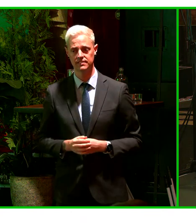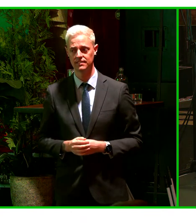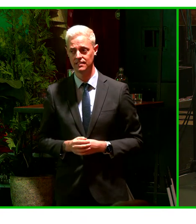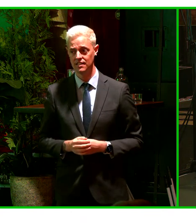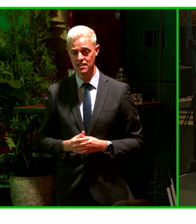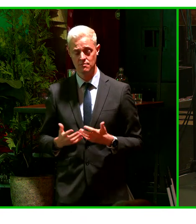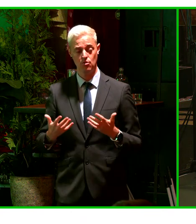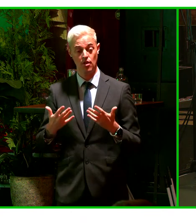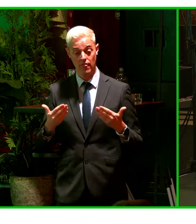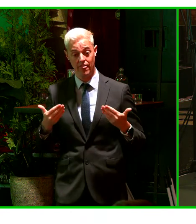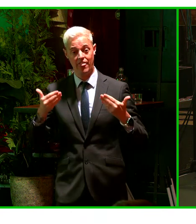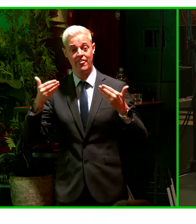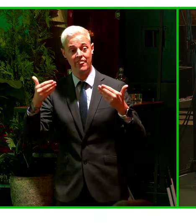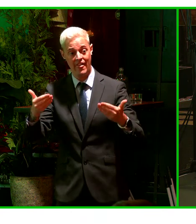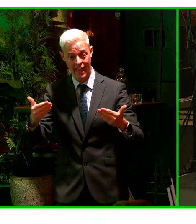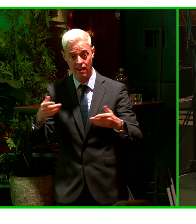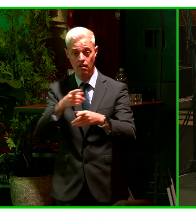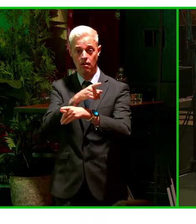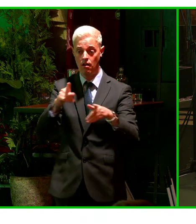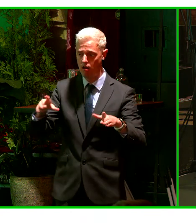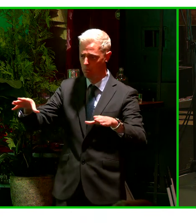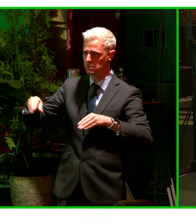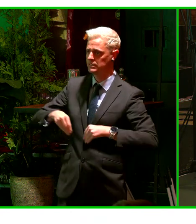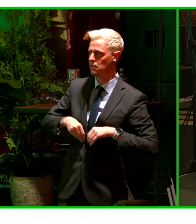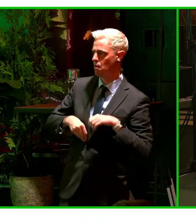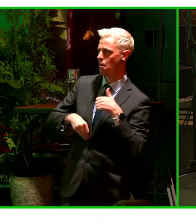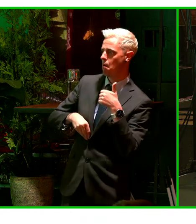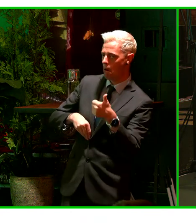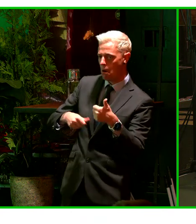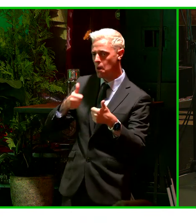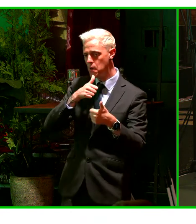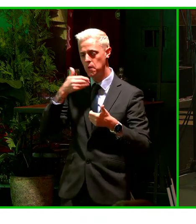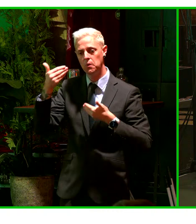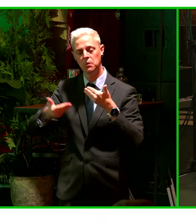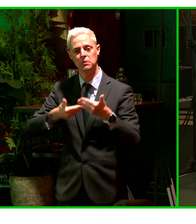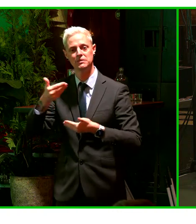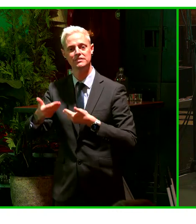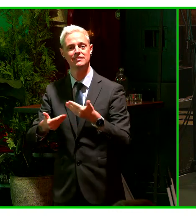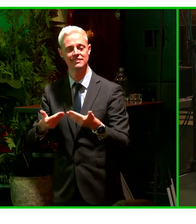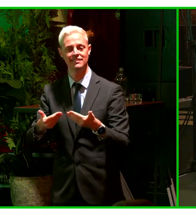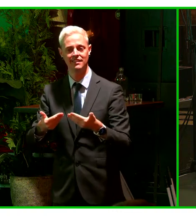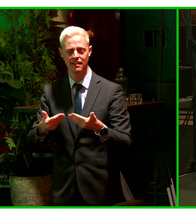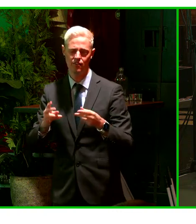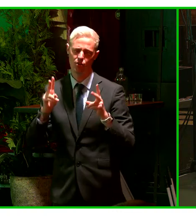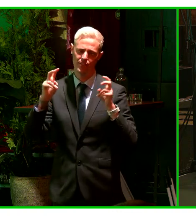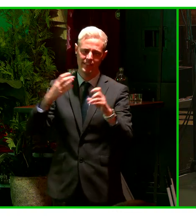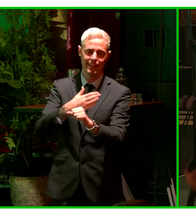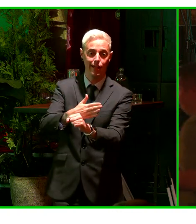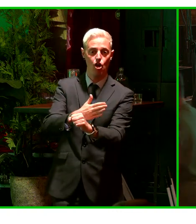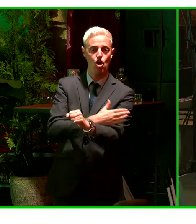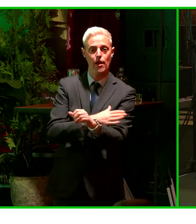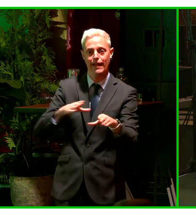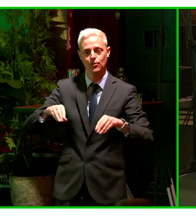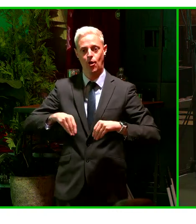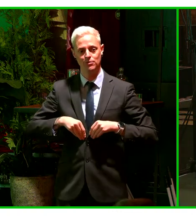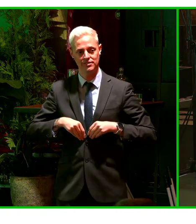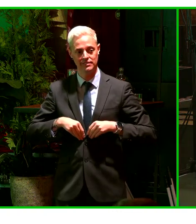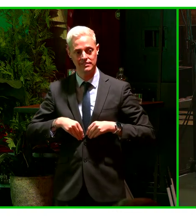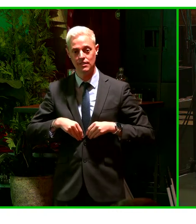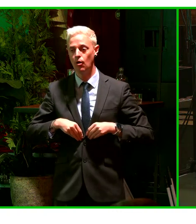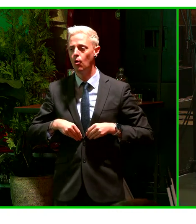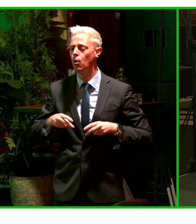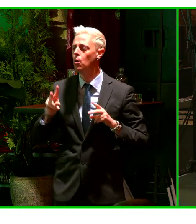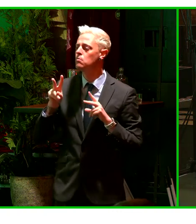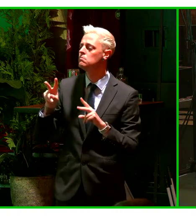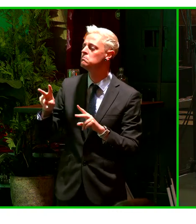taken up is, there's a real bell curve in terms of early adopters and then the general business community and then those who